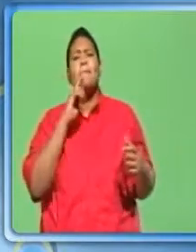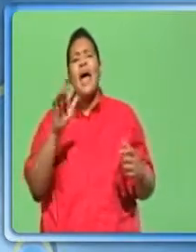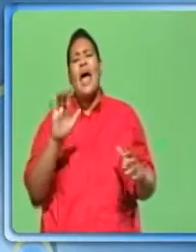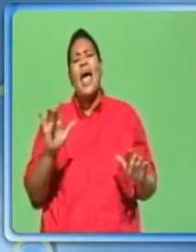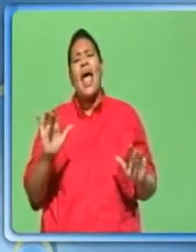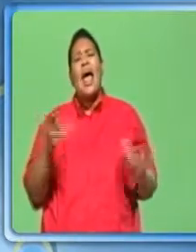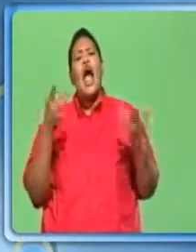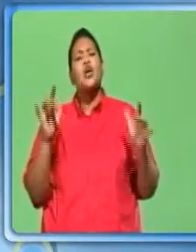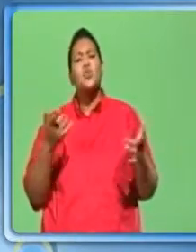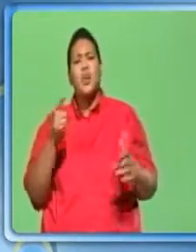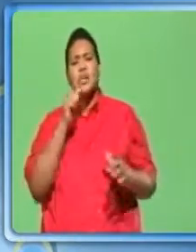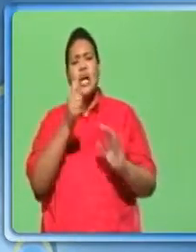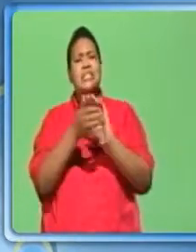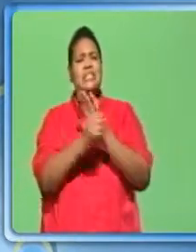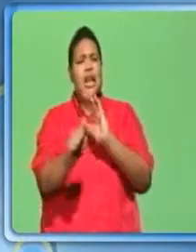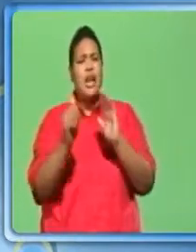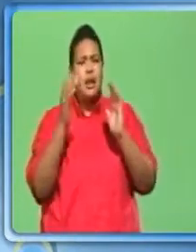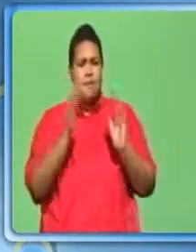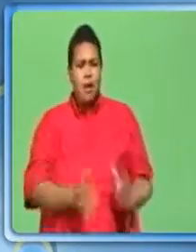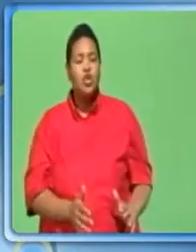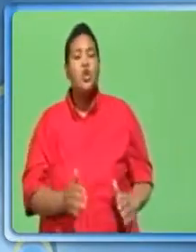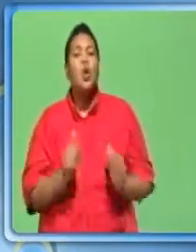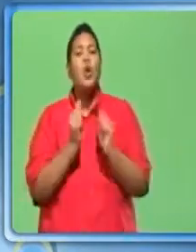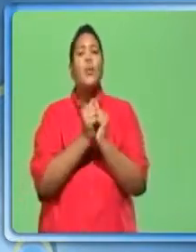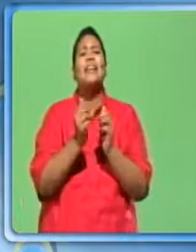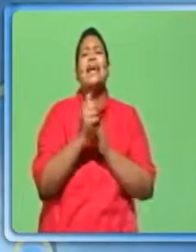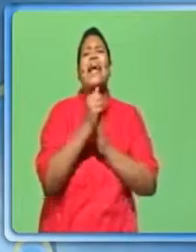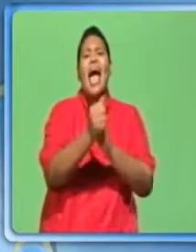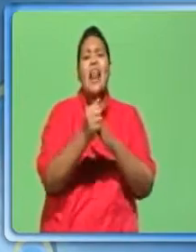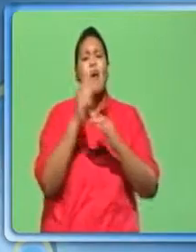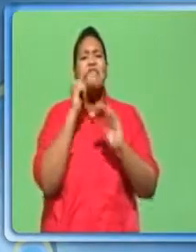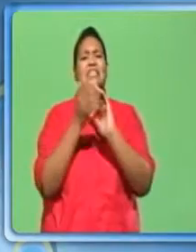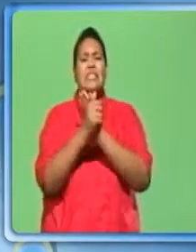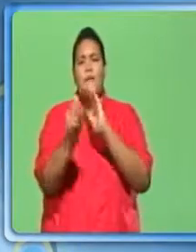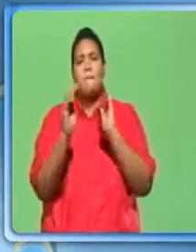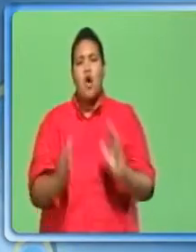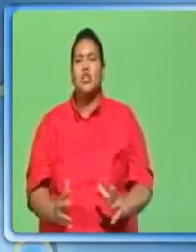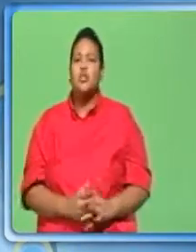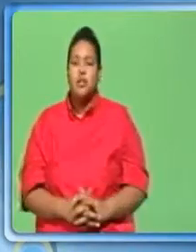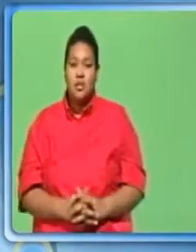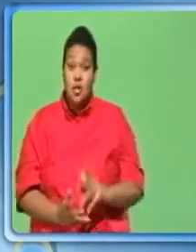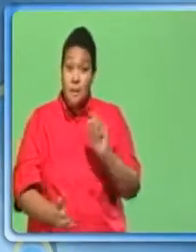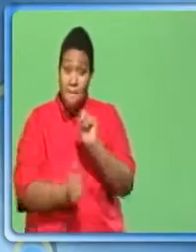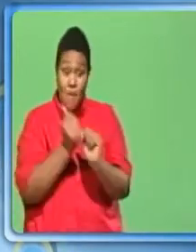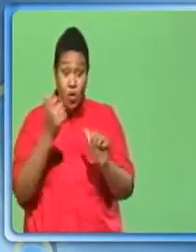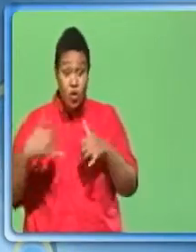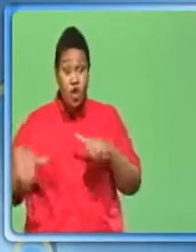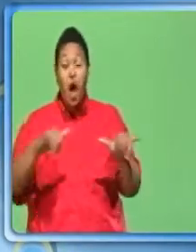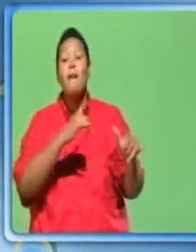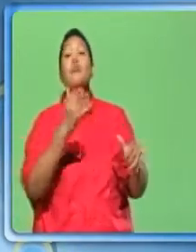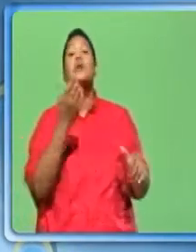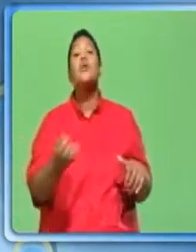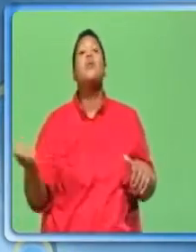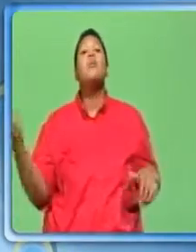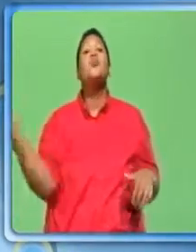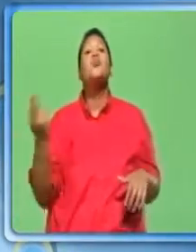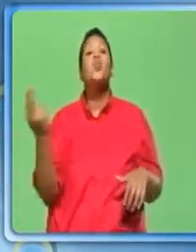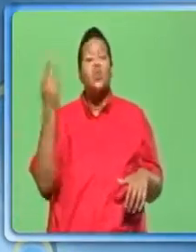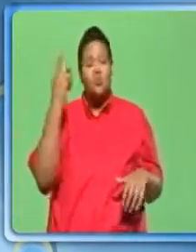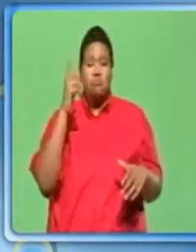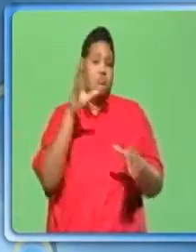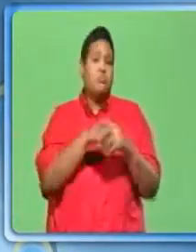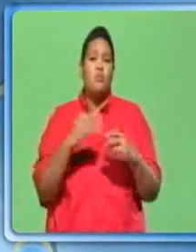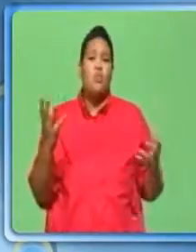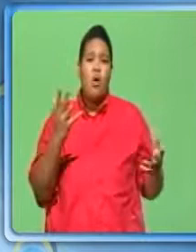casual, unskilled laborer with the guidance of a skilled person. The most common tools in manual earthworks